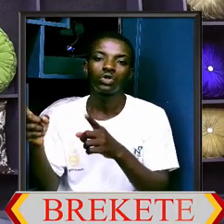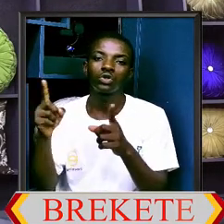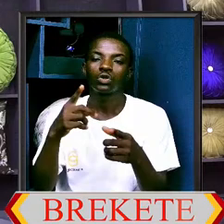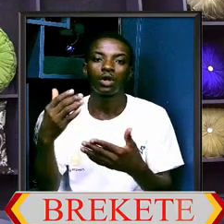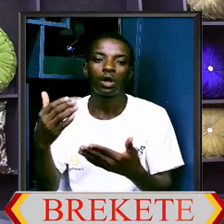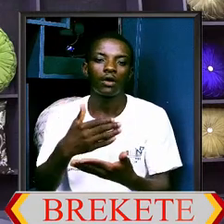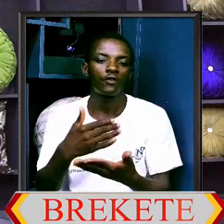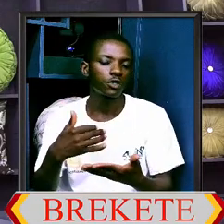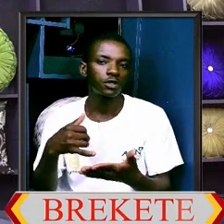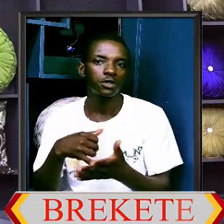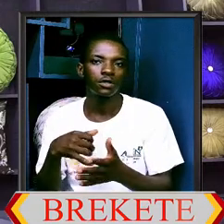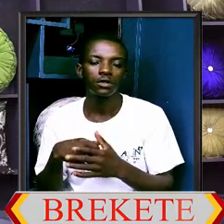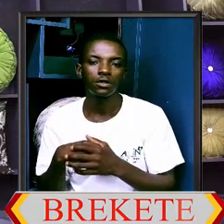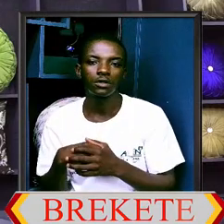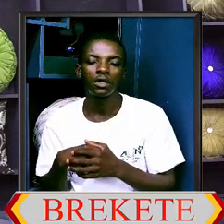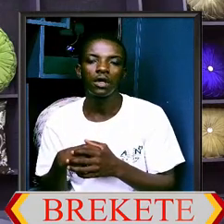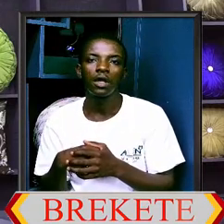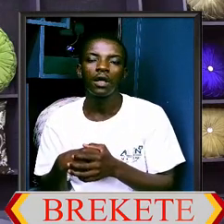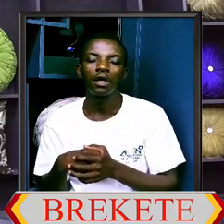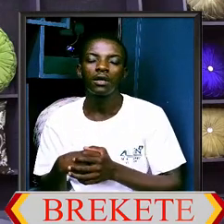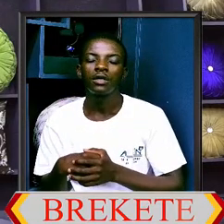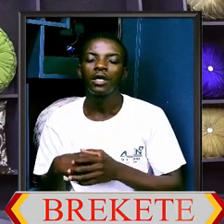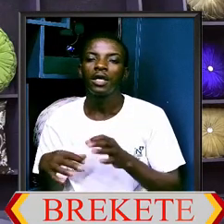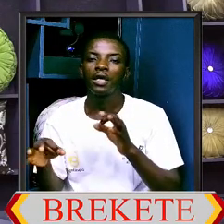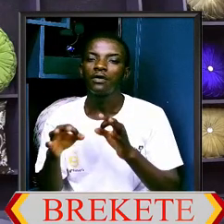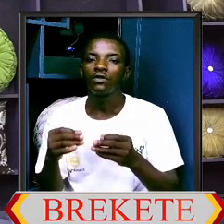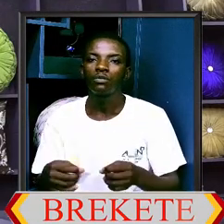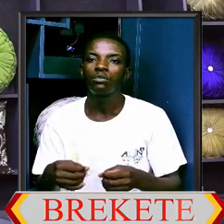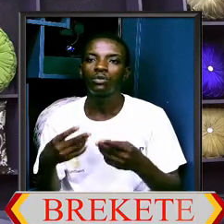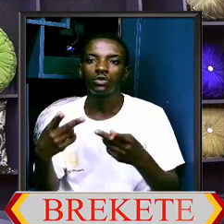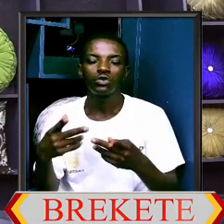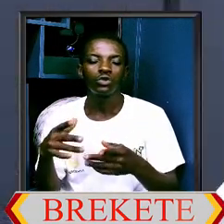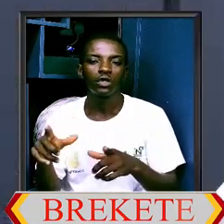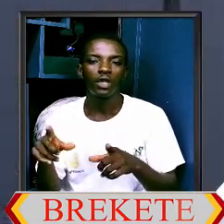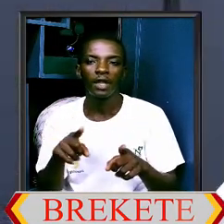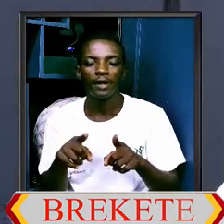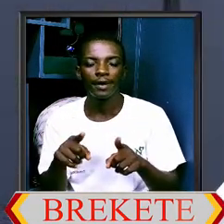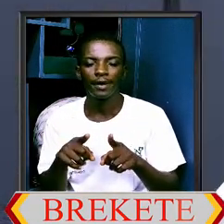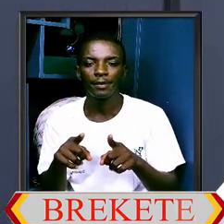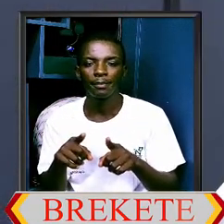still harvesting. And if you produce like